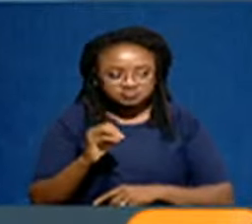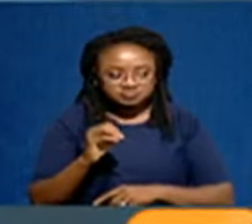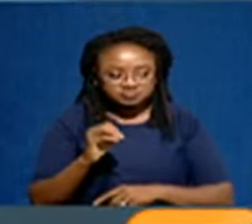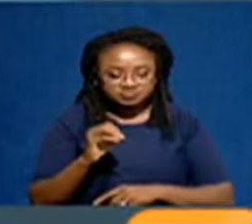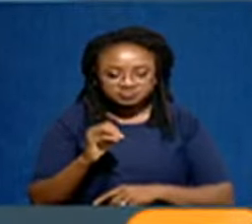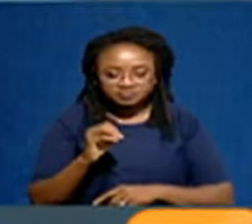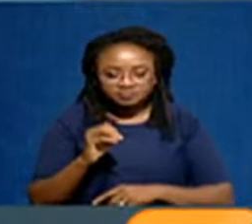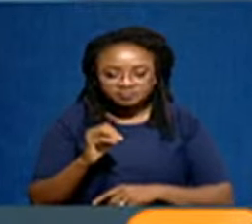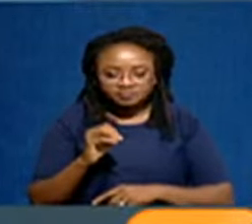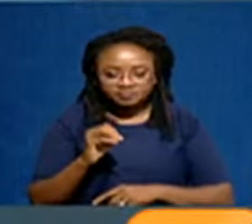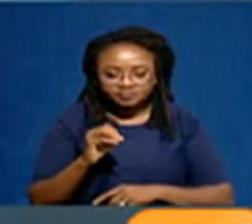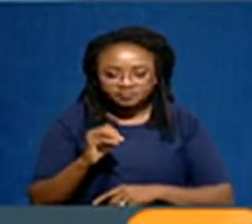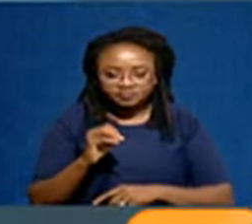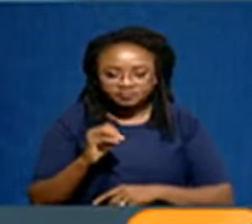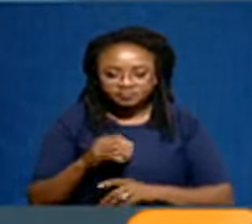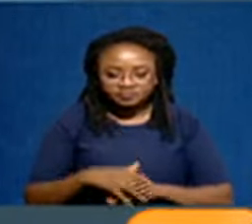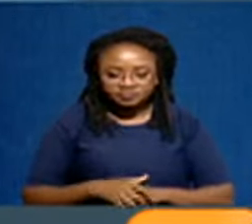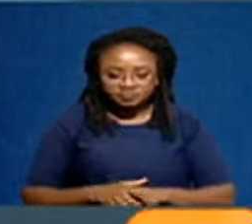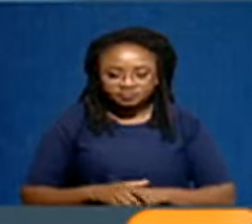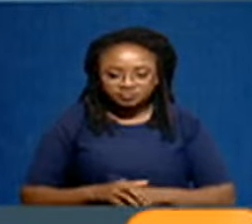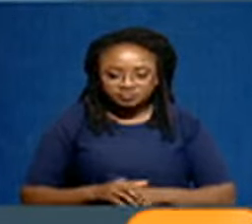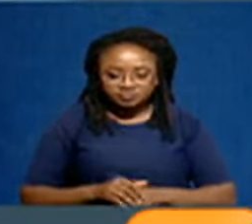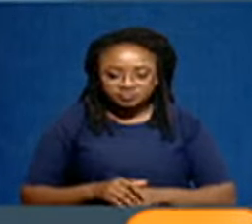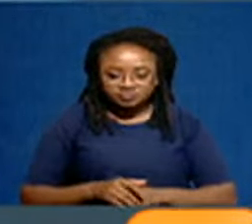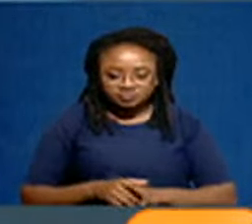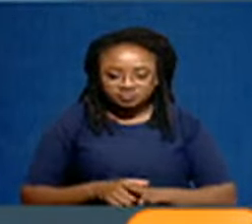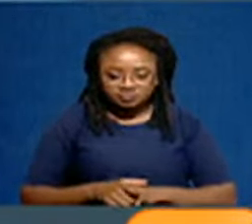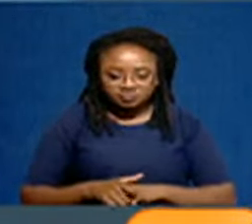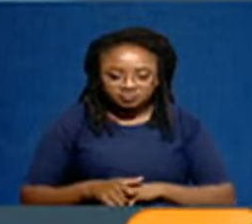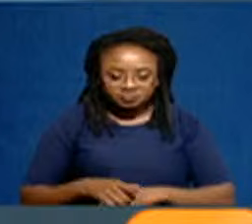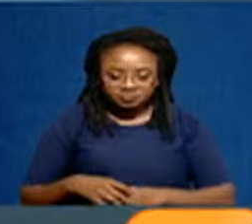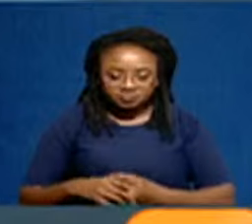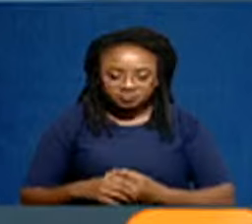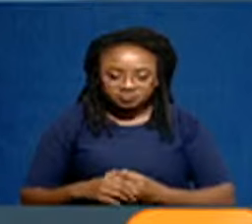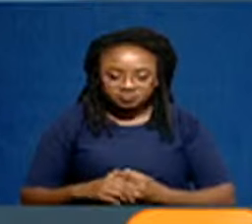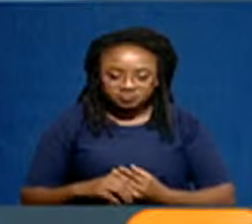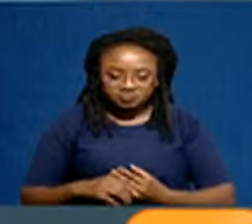clinical officers, yeah. Only about 3